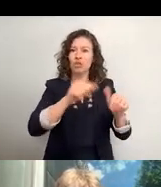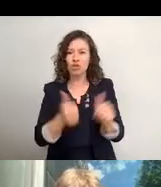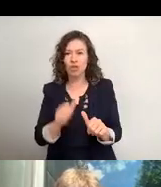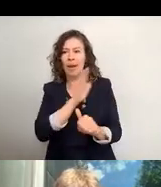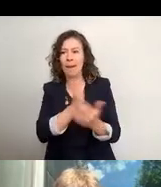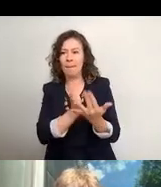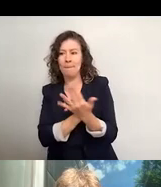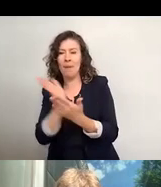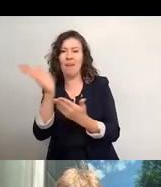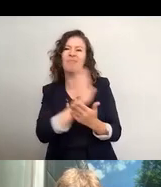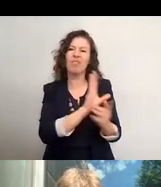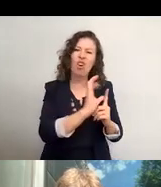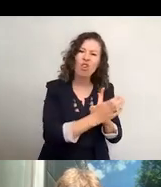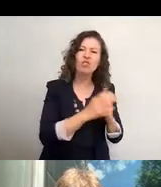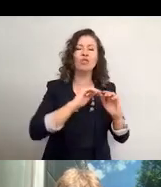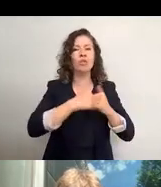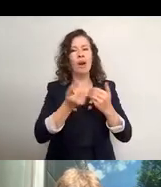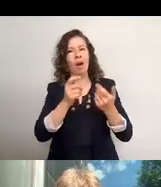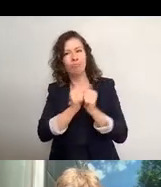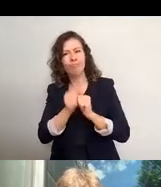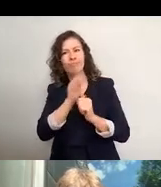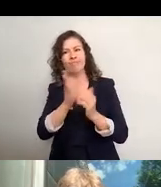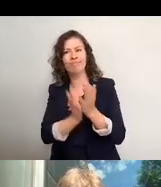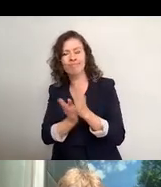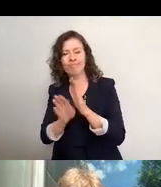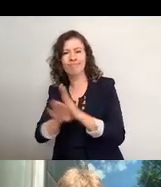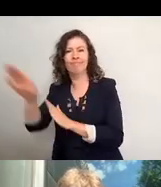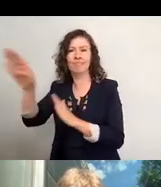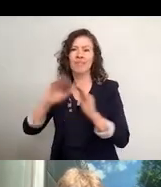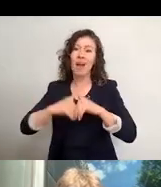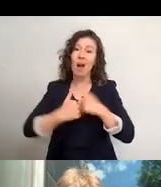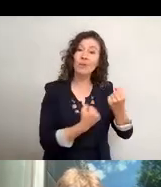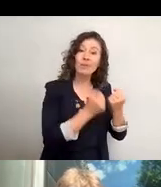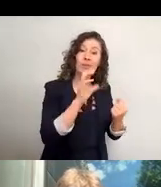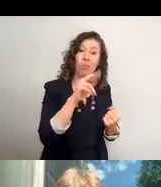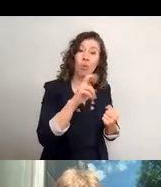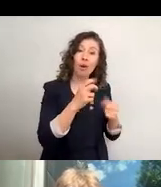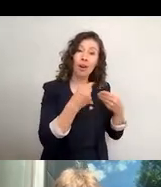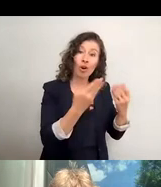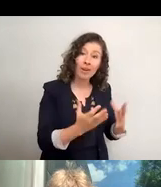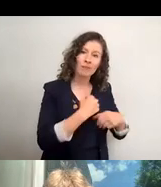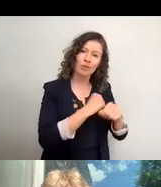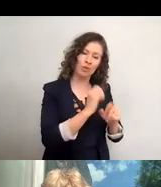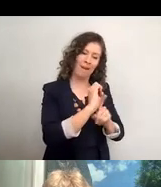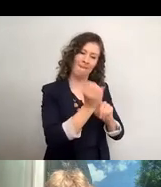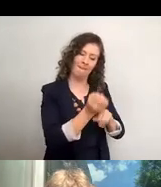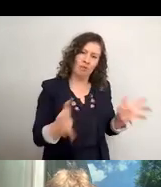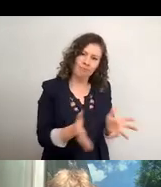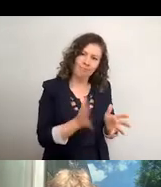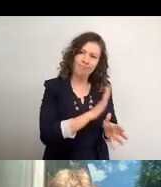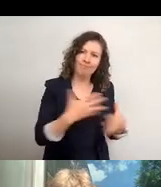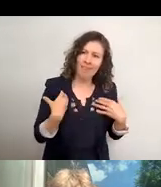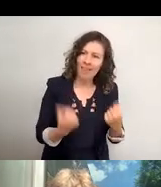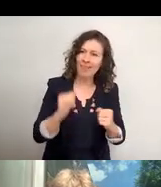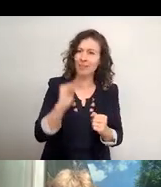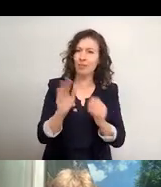goal of better understanding how to best support caregivers and create environments that foster healthy child development. Her talk today